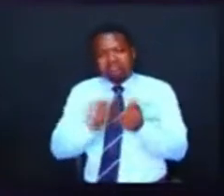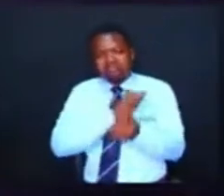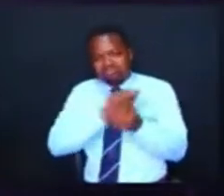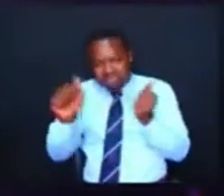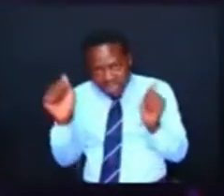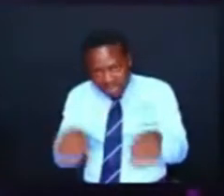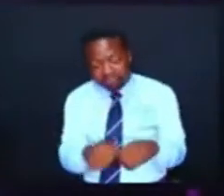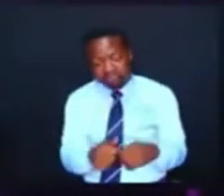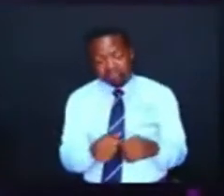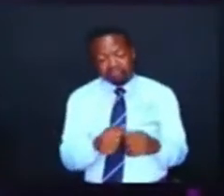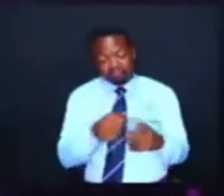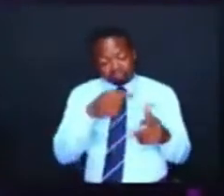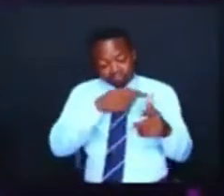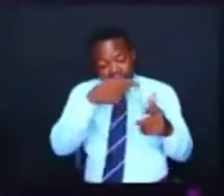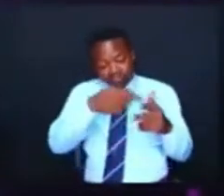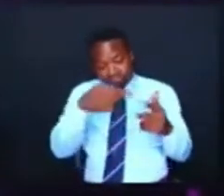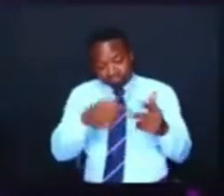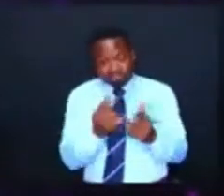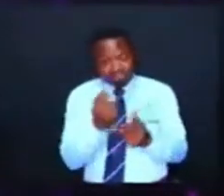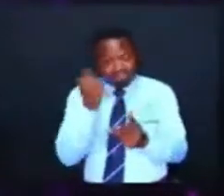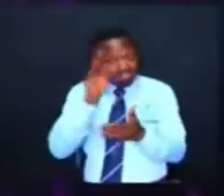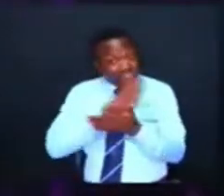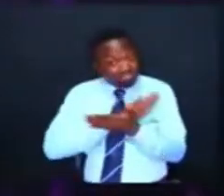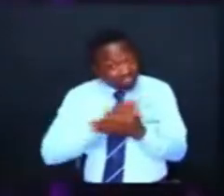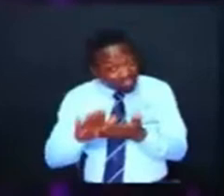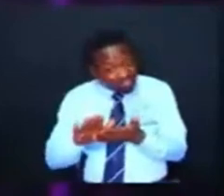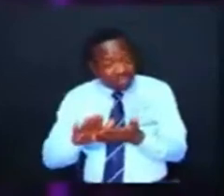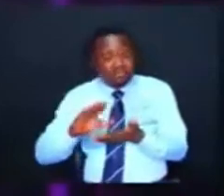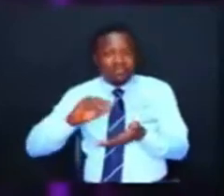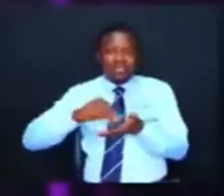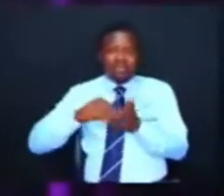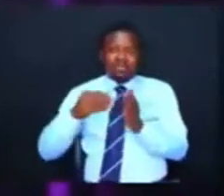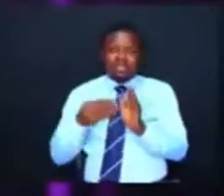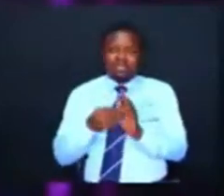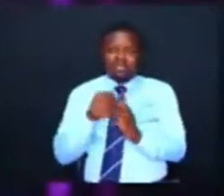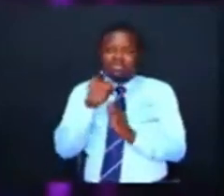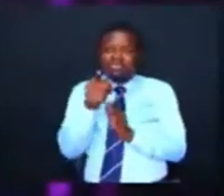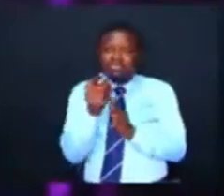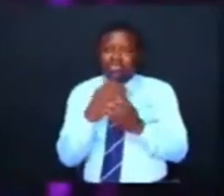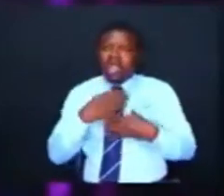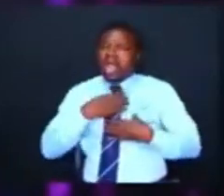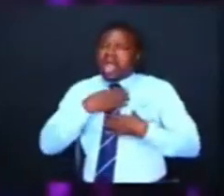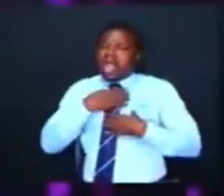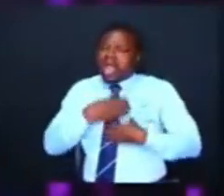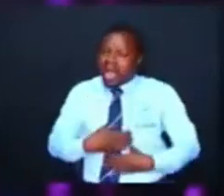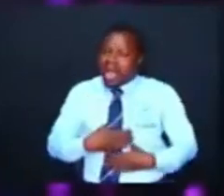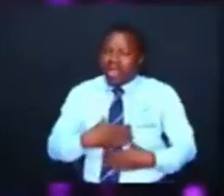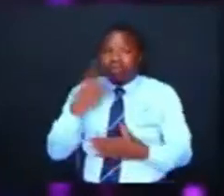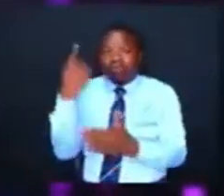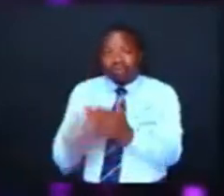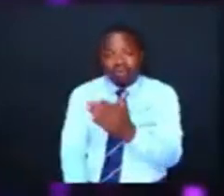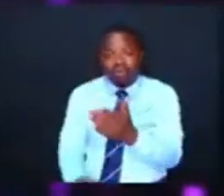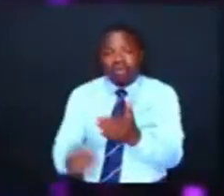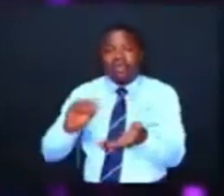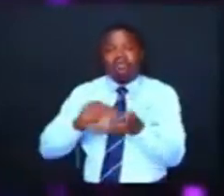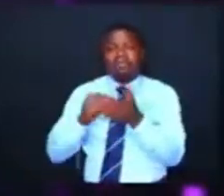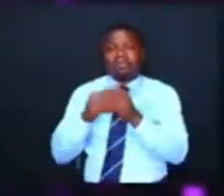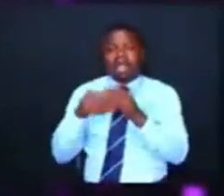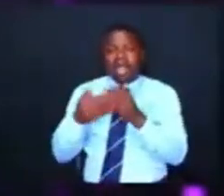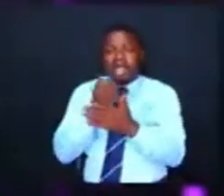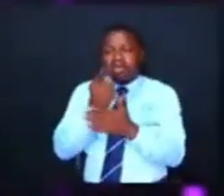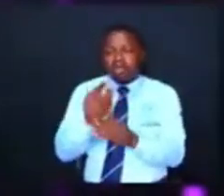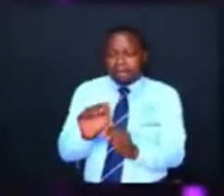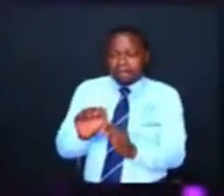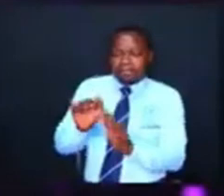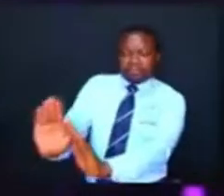If you have understood me, then I believe that your greatest desire should be how you will prevent